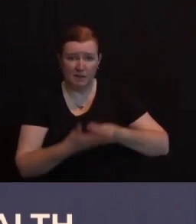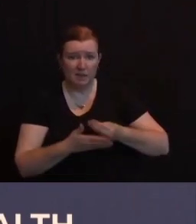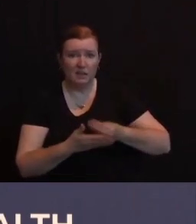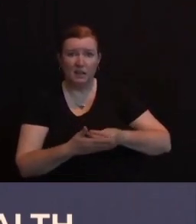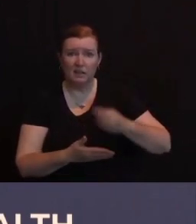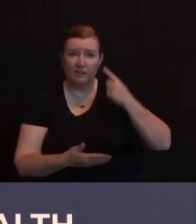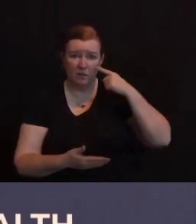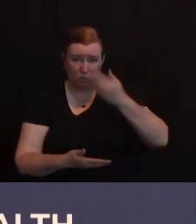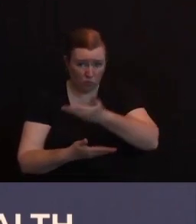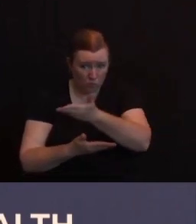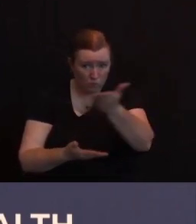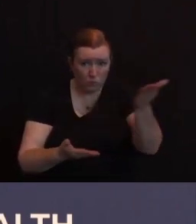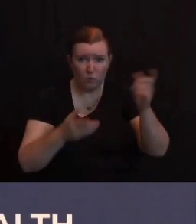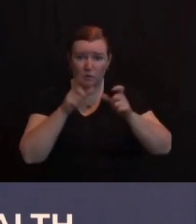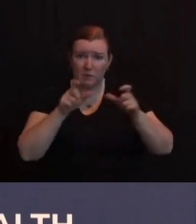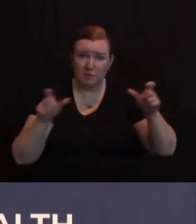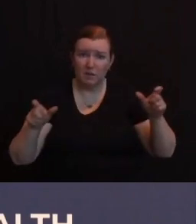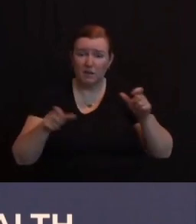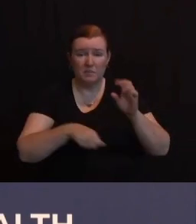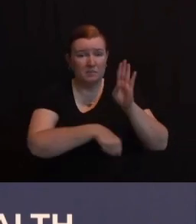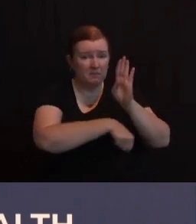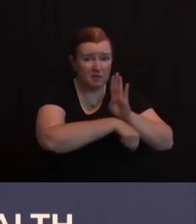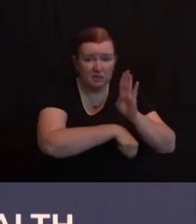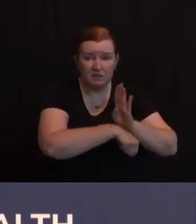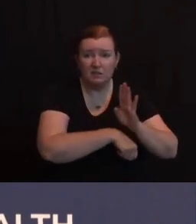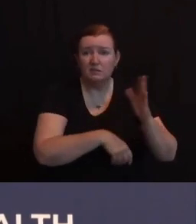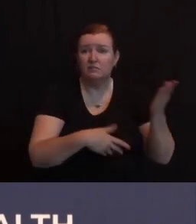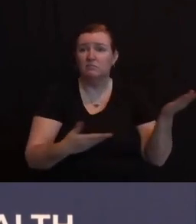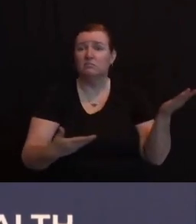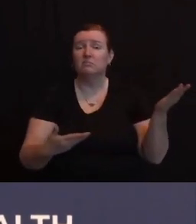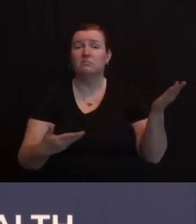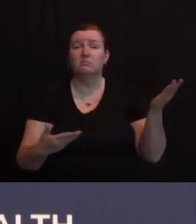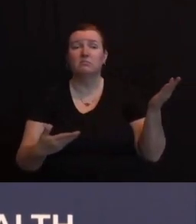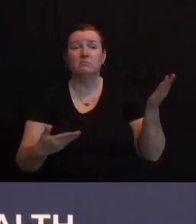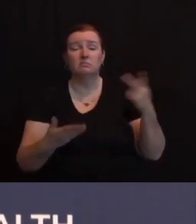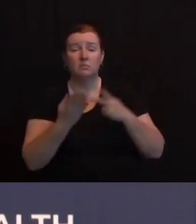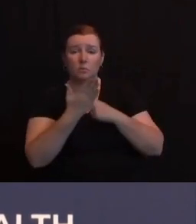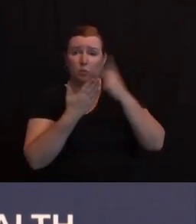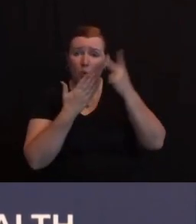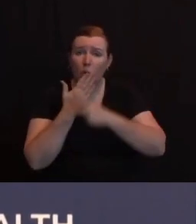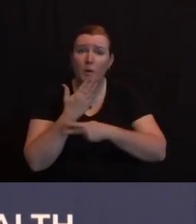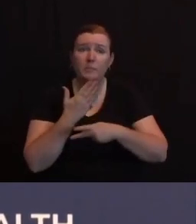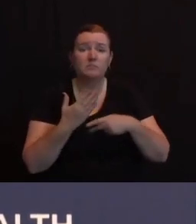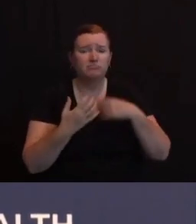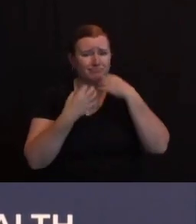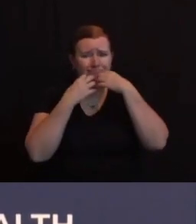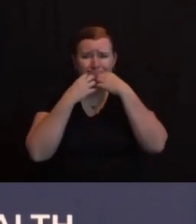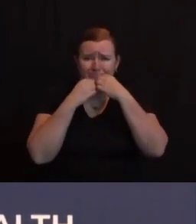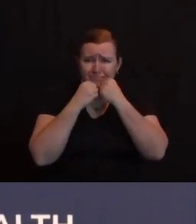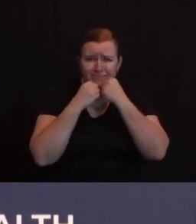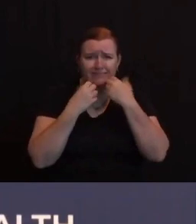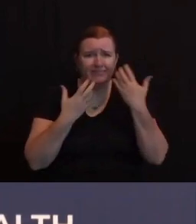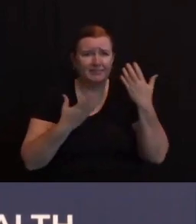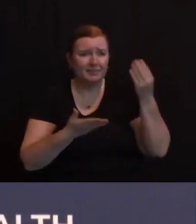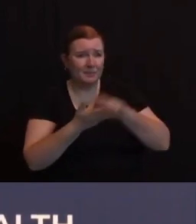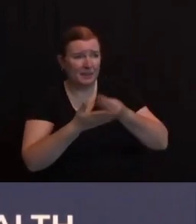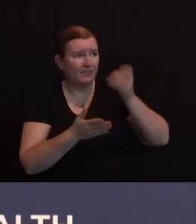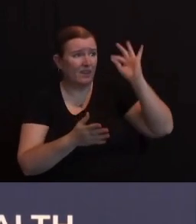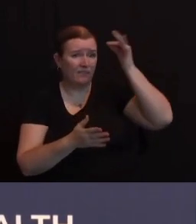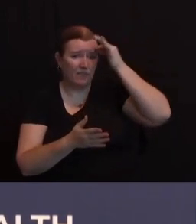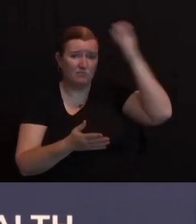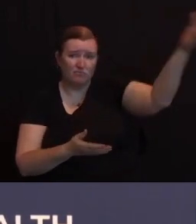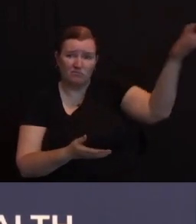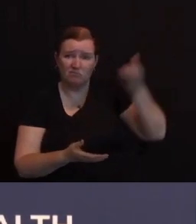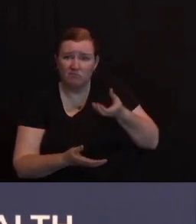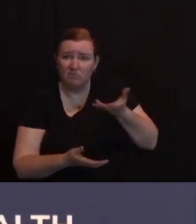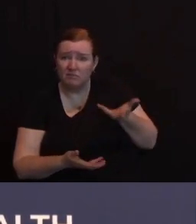the most, and to backstop with programs that protect folks, particularly in their deepest, darkest hour